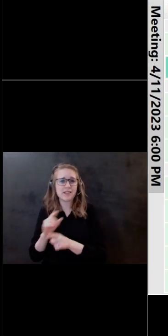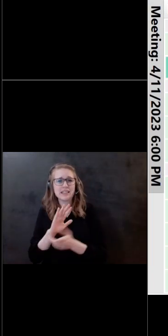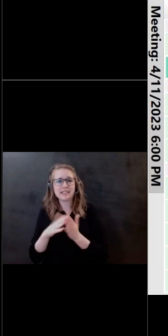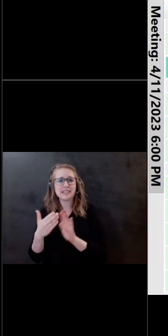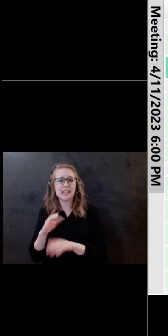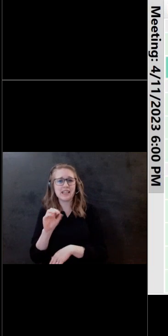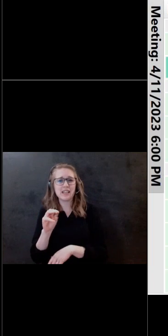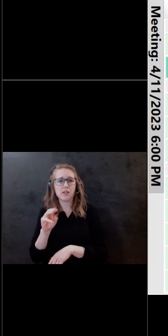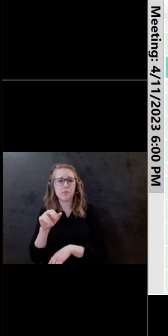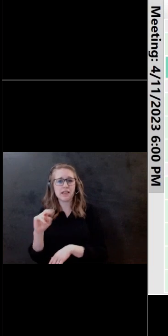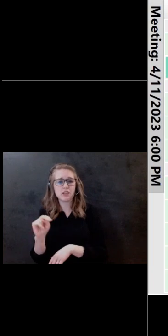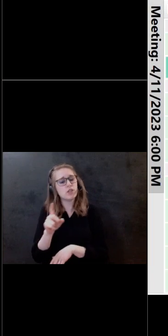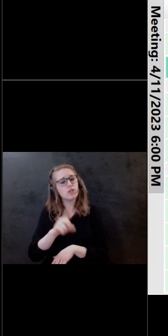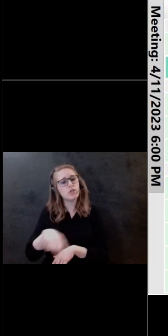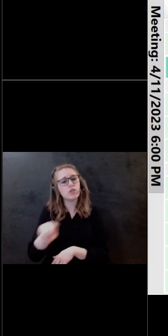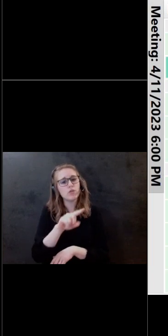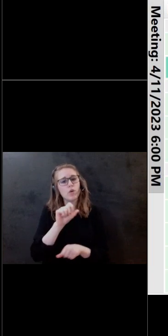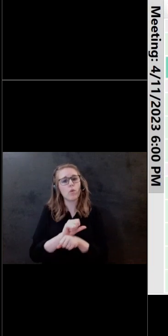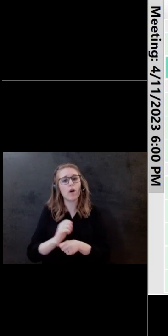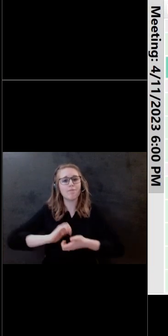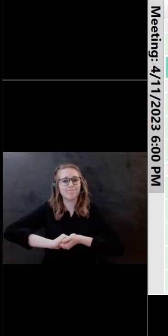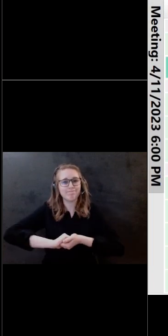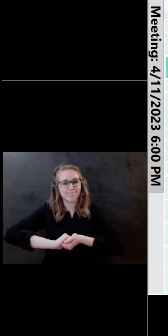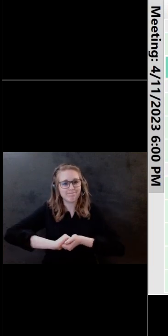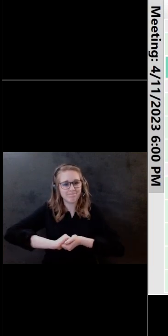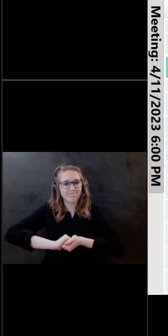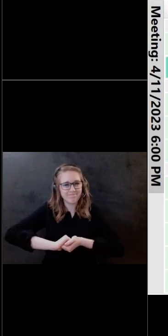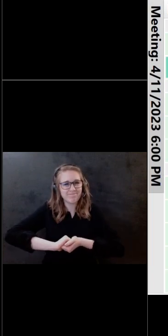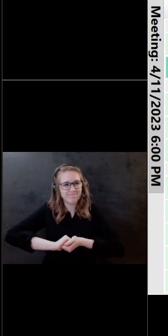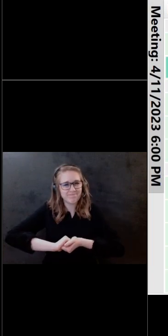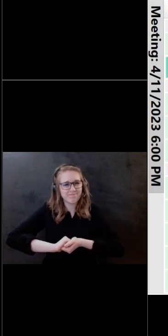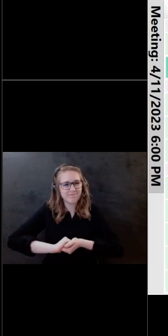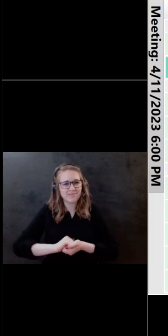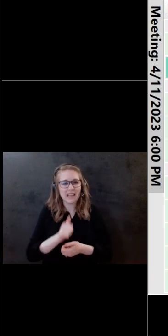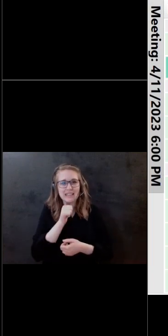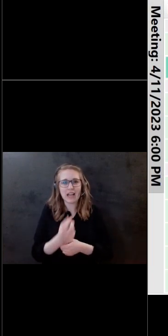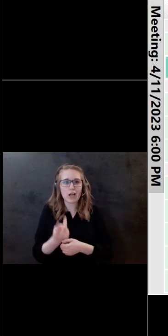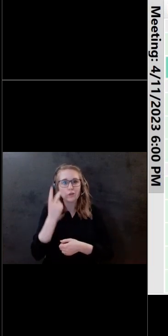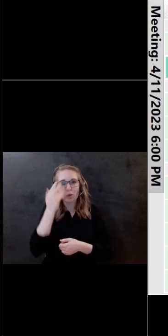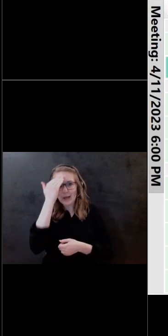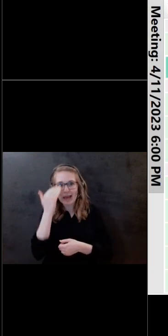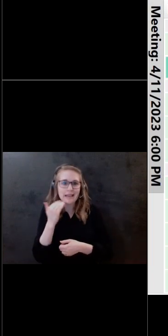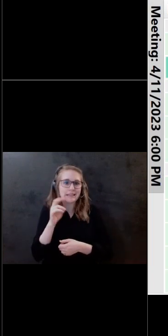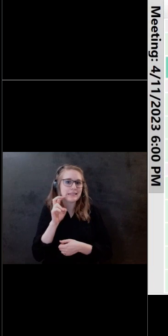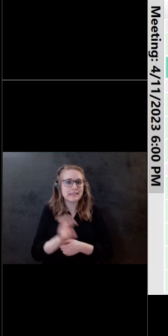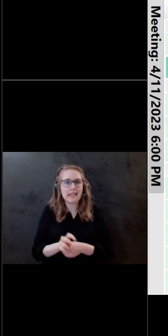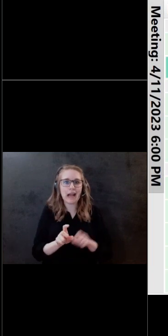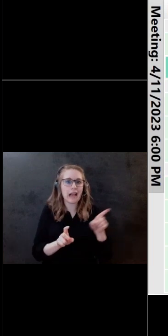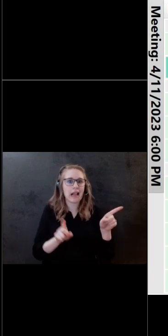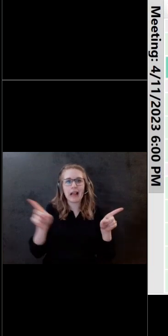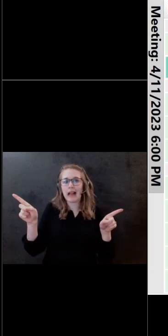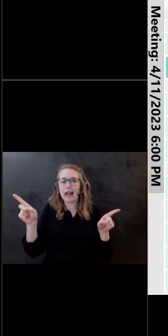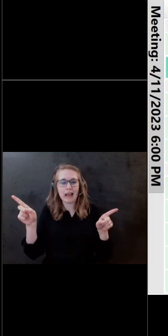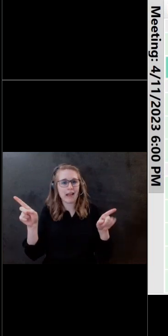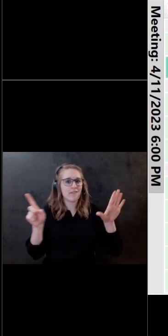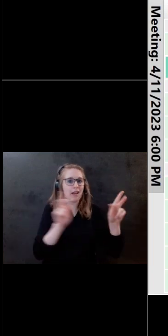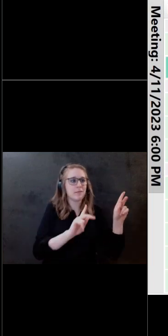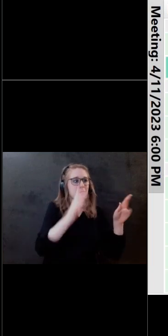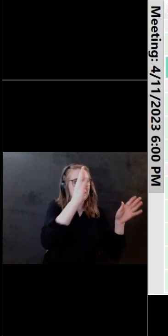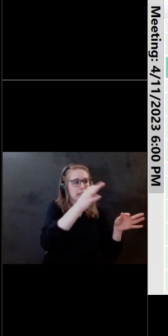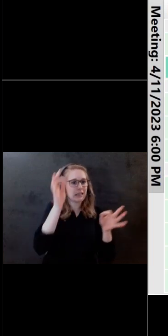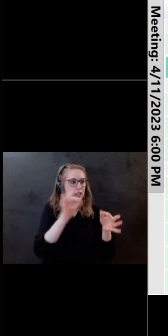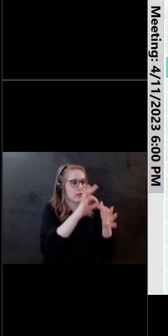that you work hand in glove. You know, it's not a two-headed snake where you've got five people making decisions